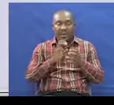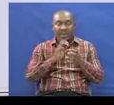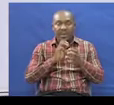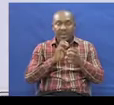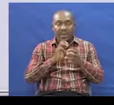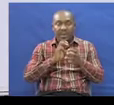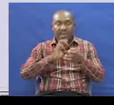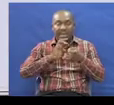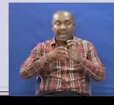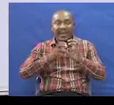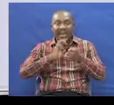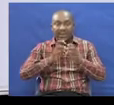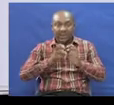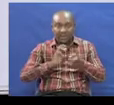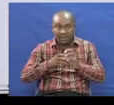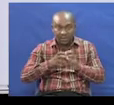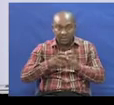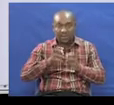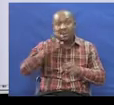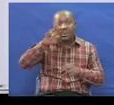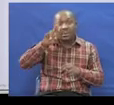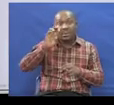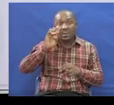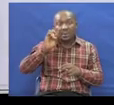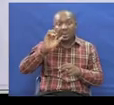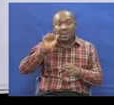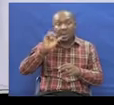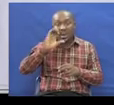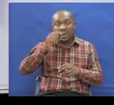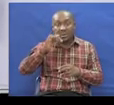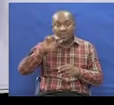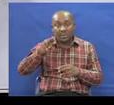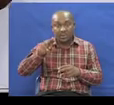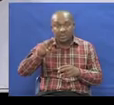of water with the hot carbon.